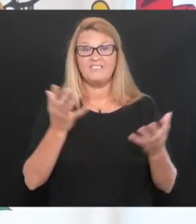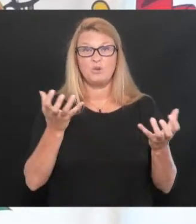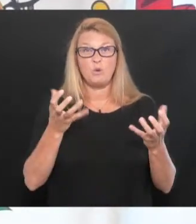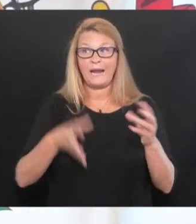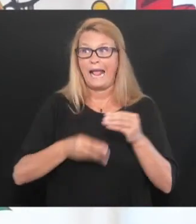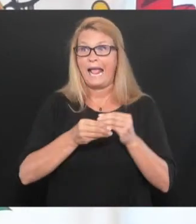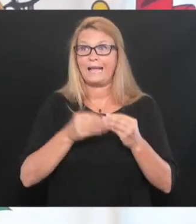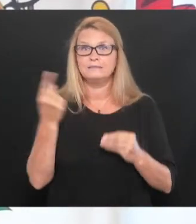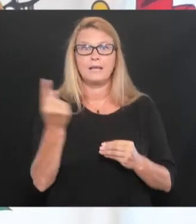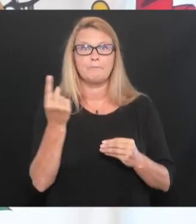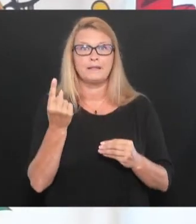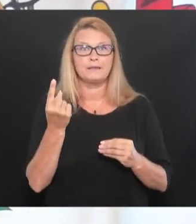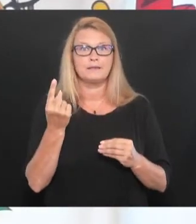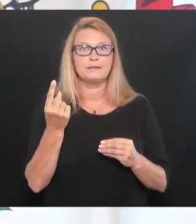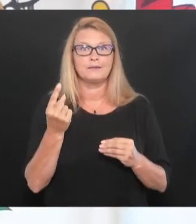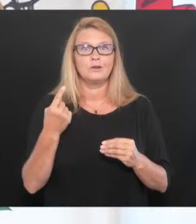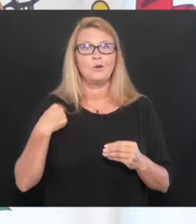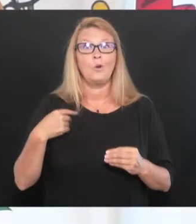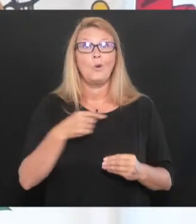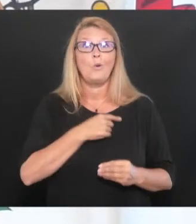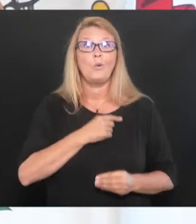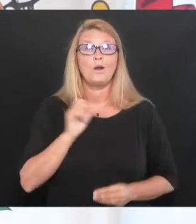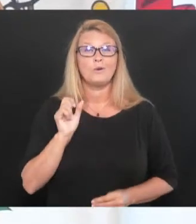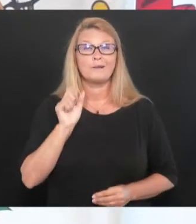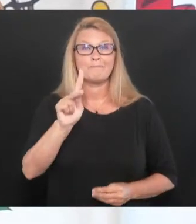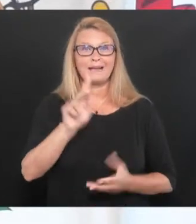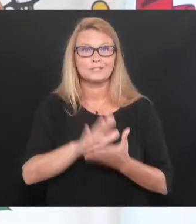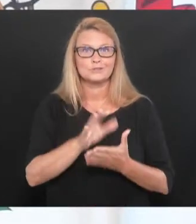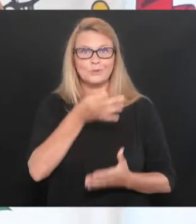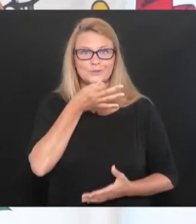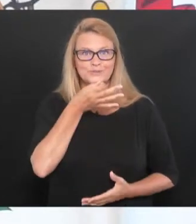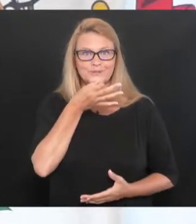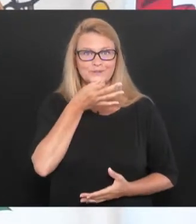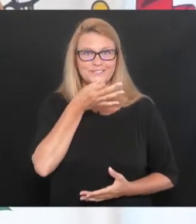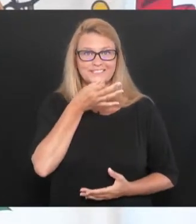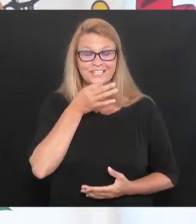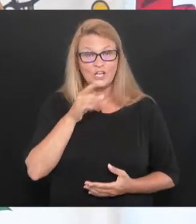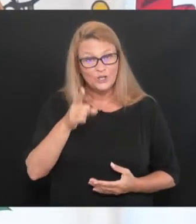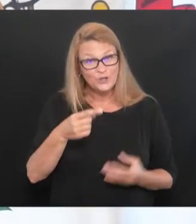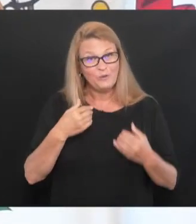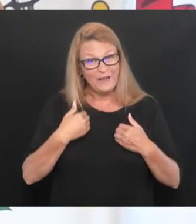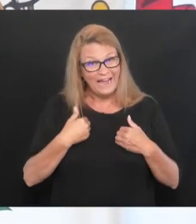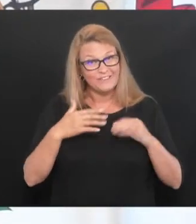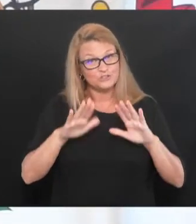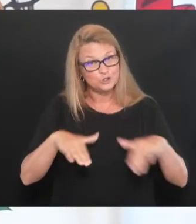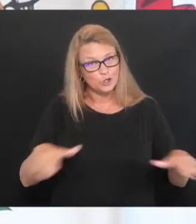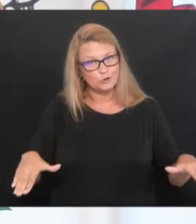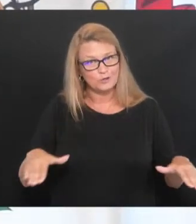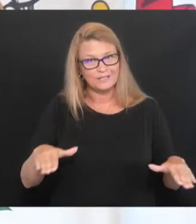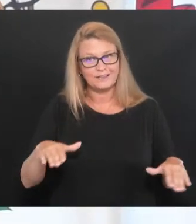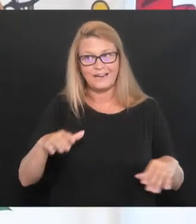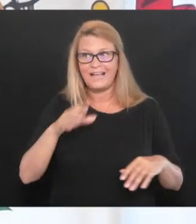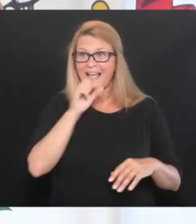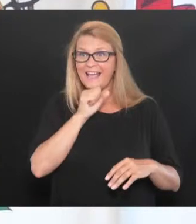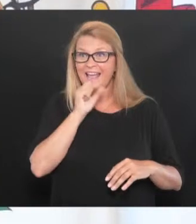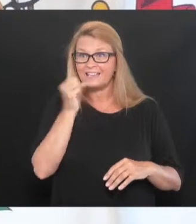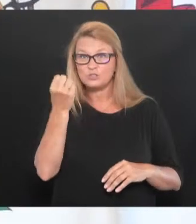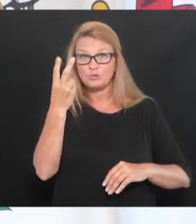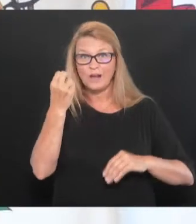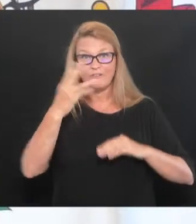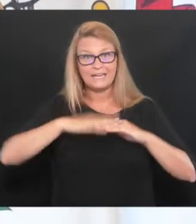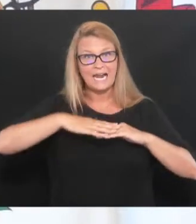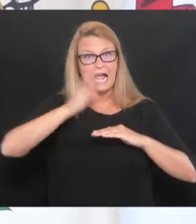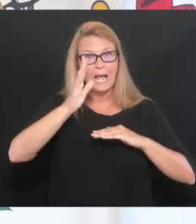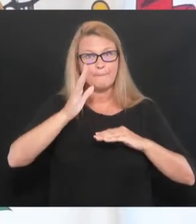this, we're going back to school. If you've got kids that are older than 12 years old,